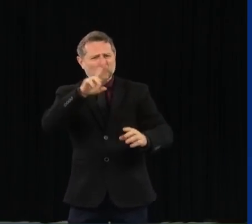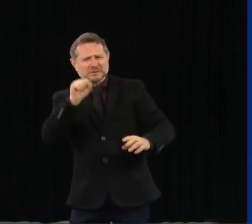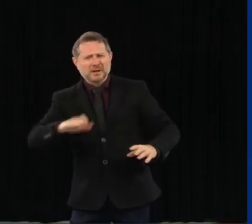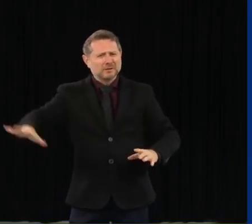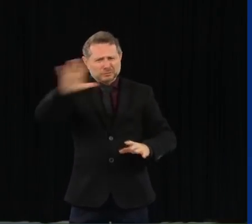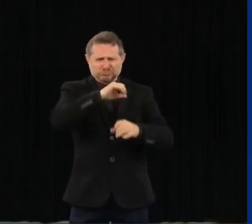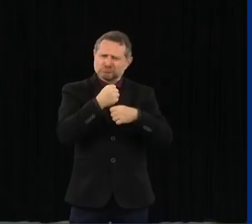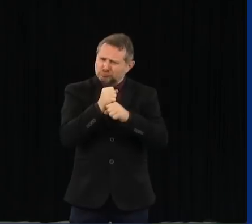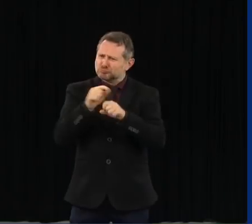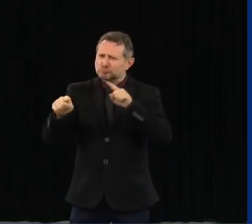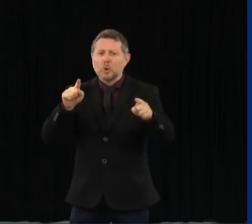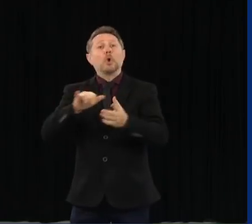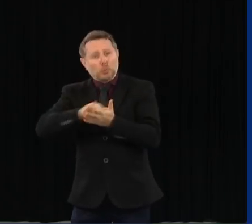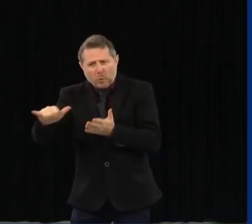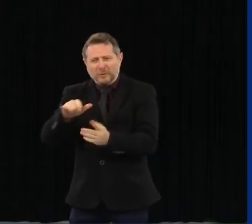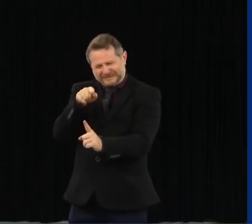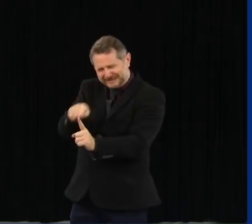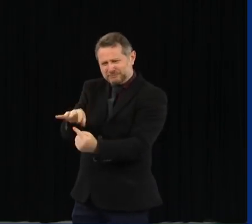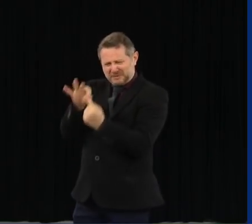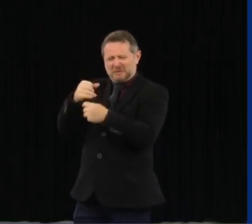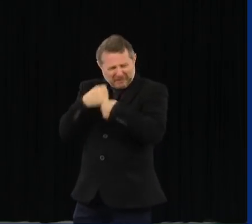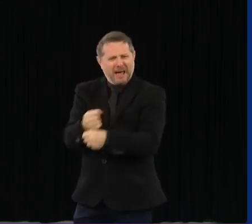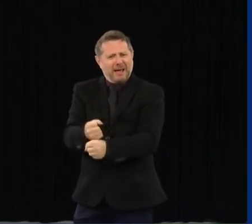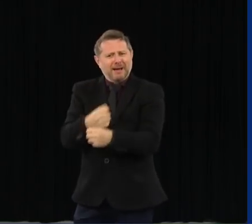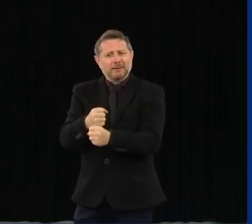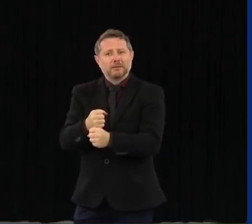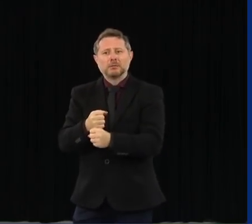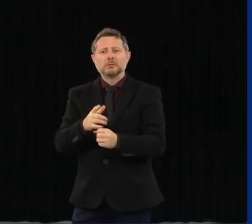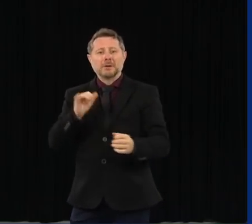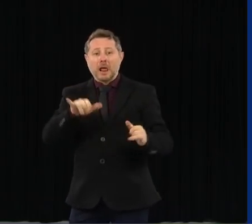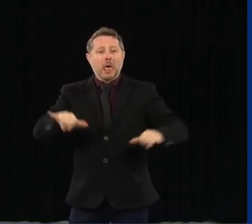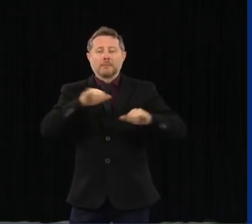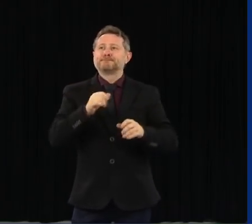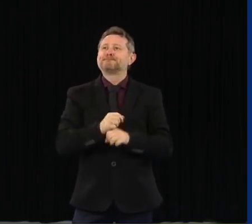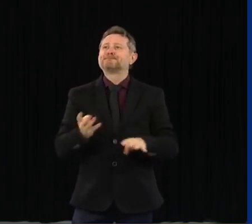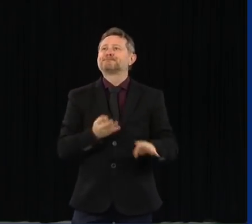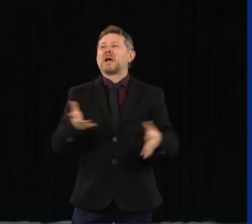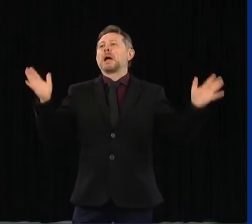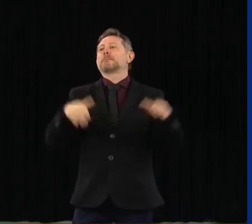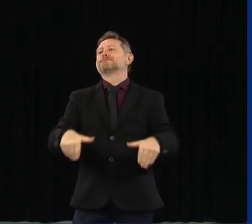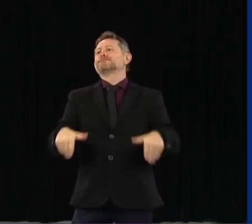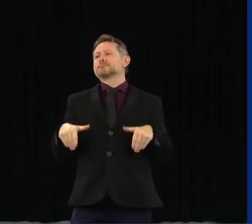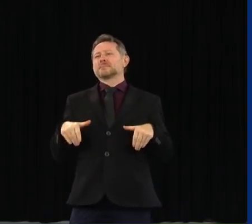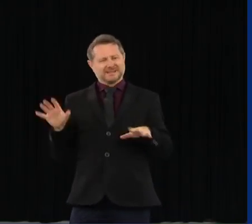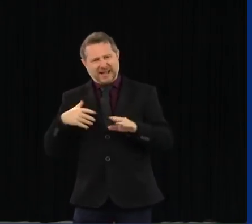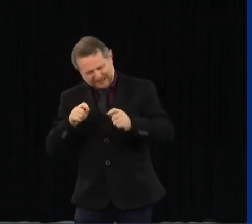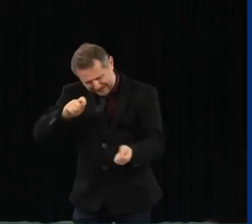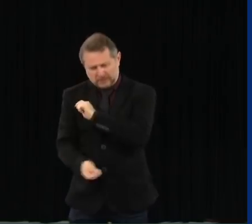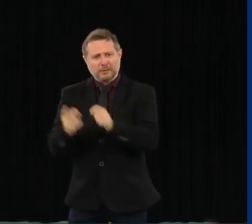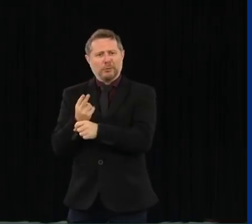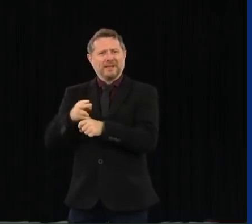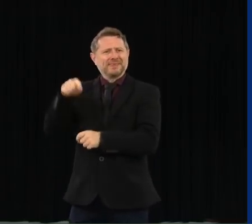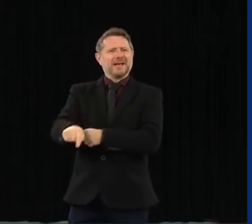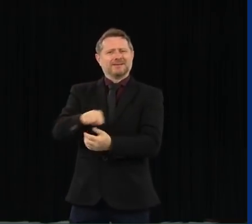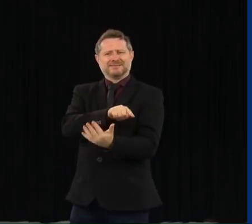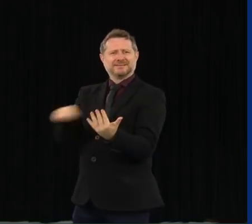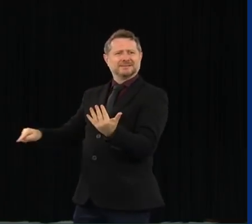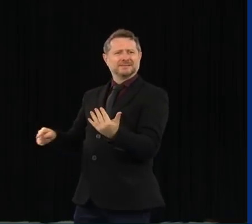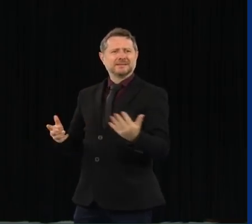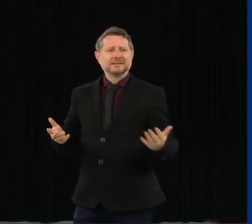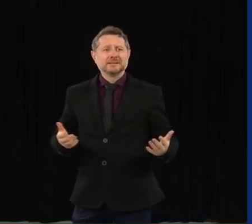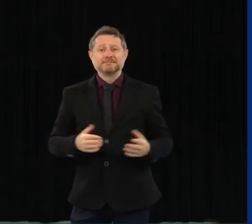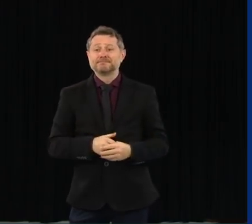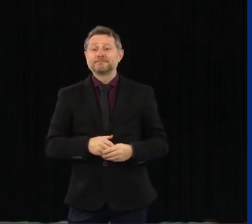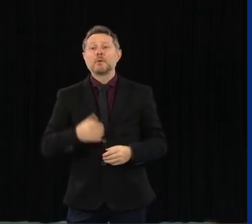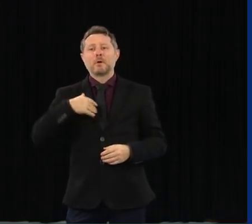state can't transition to make those supplies quickly. Again, I understand if there's a financial